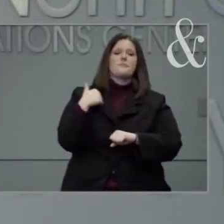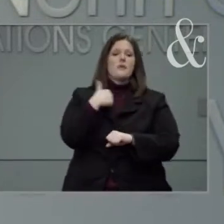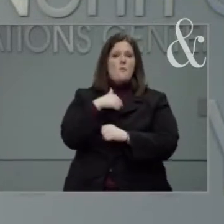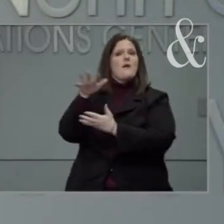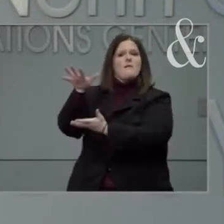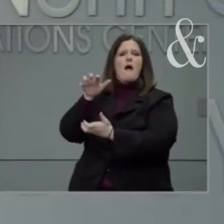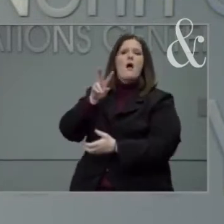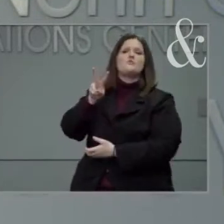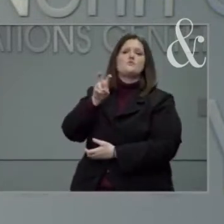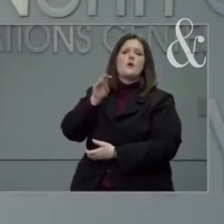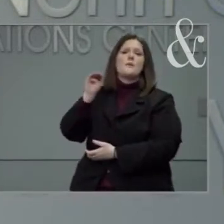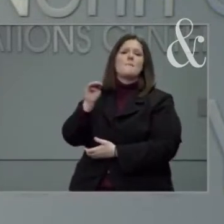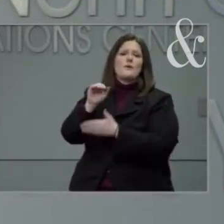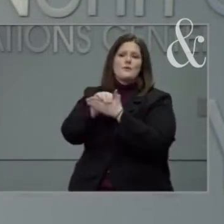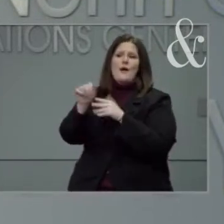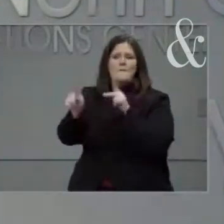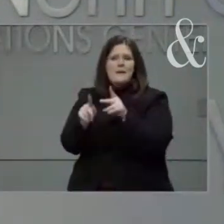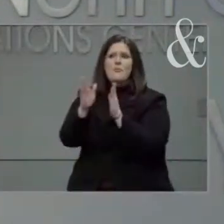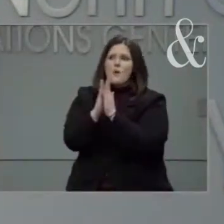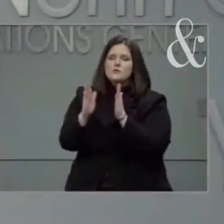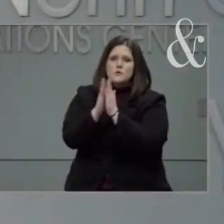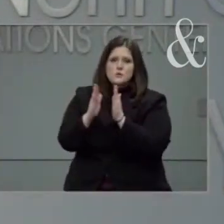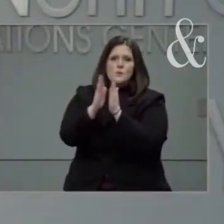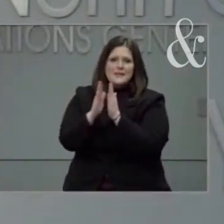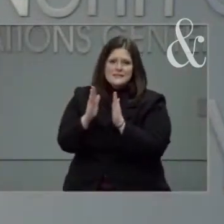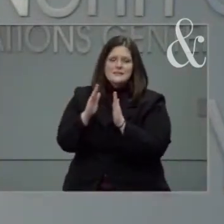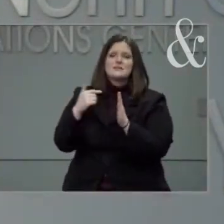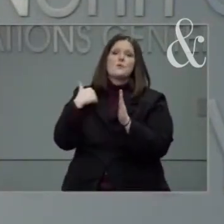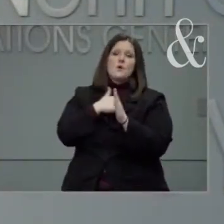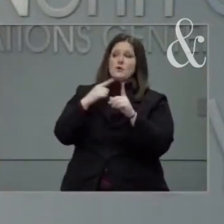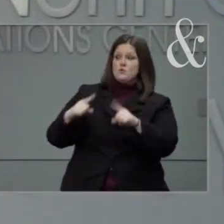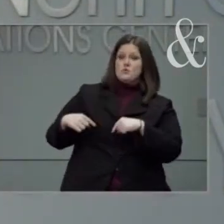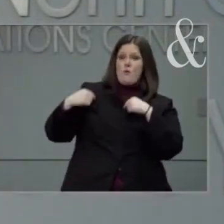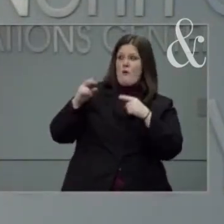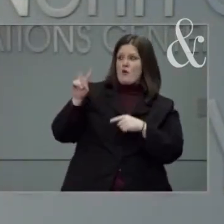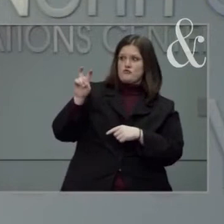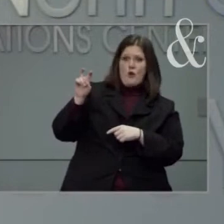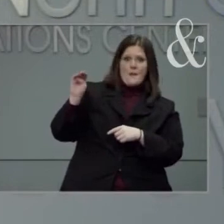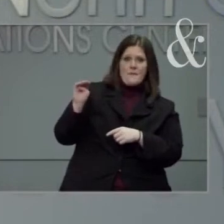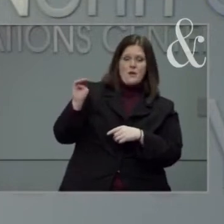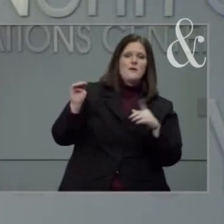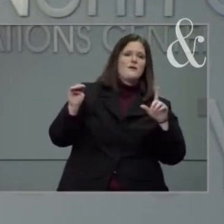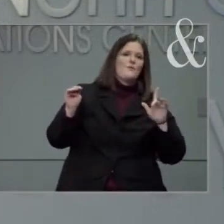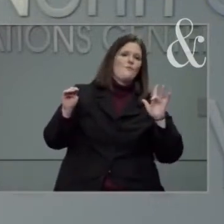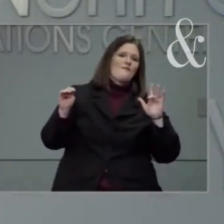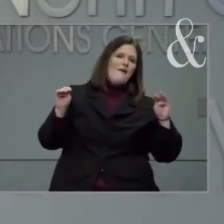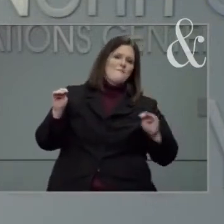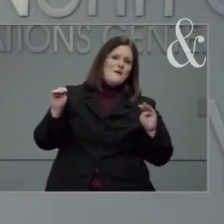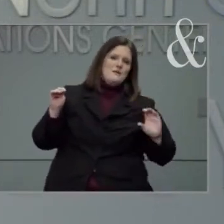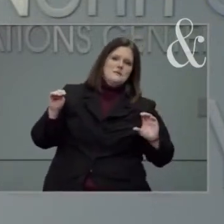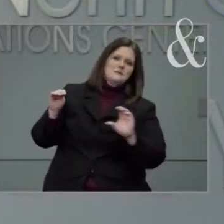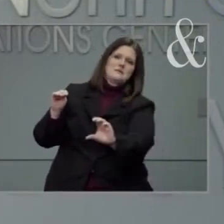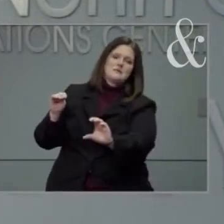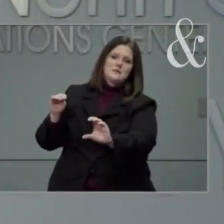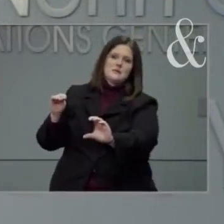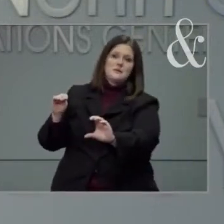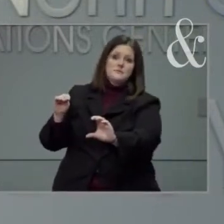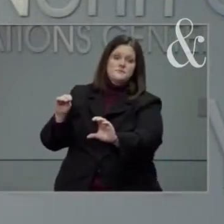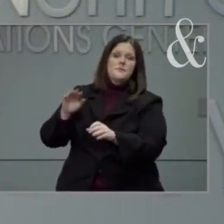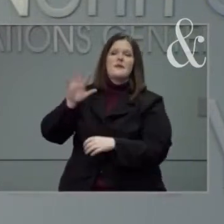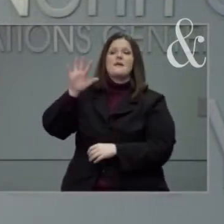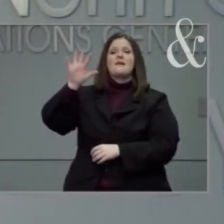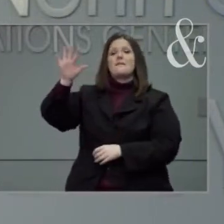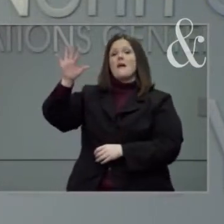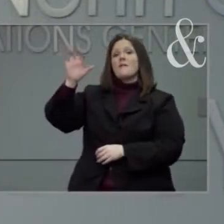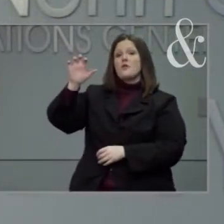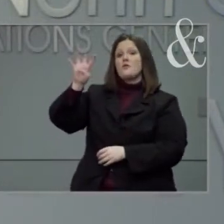in requests and currently have gotten out about $125 million of that. This $540